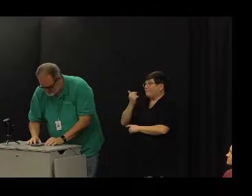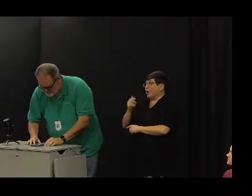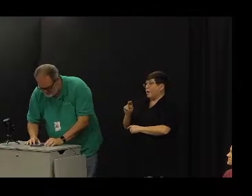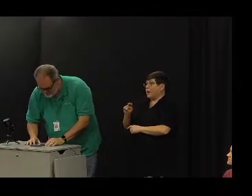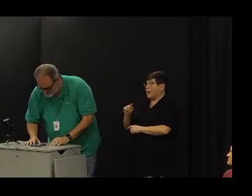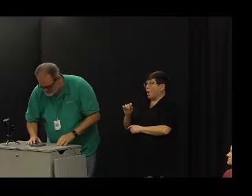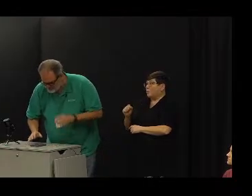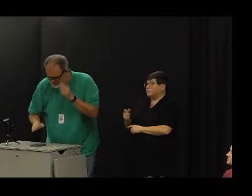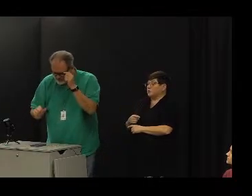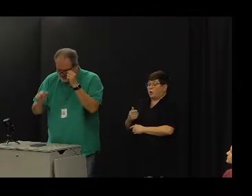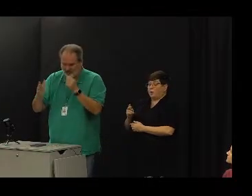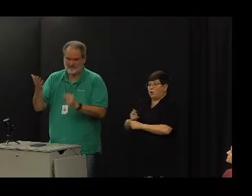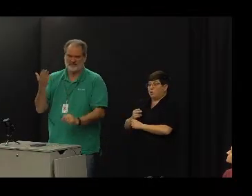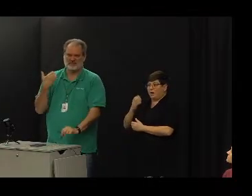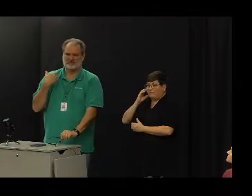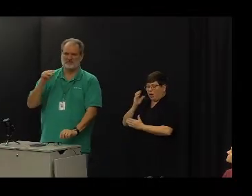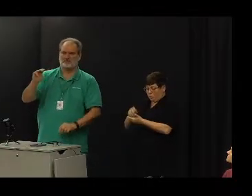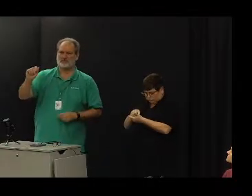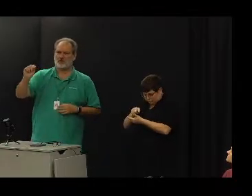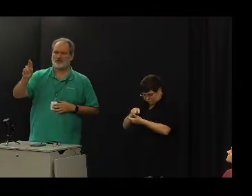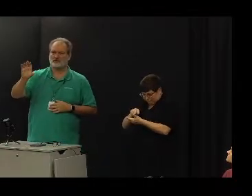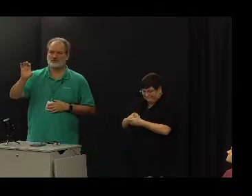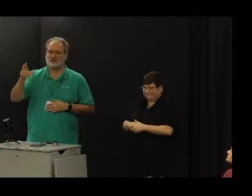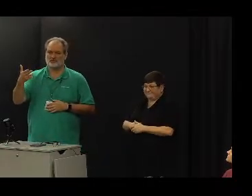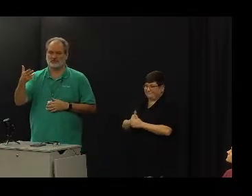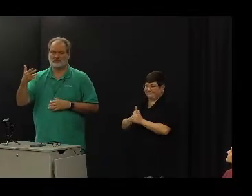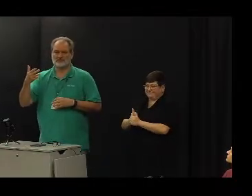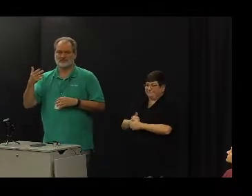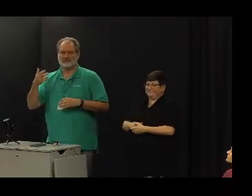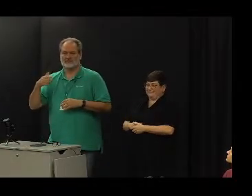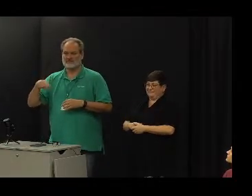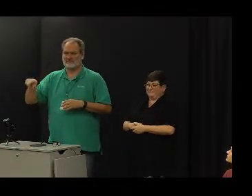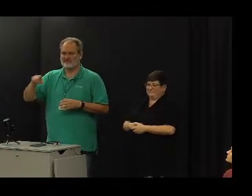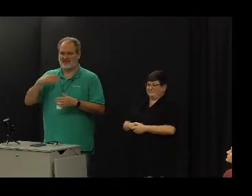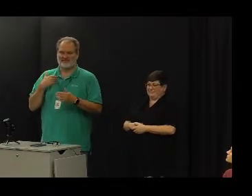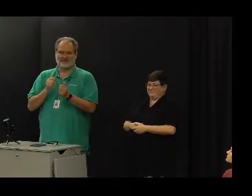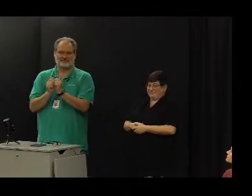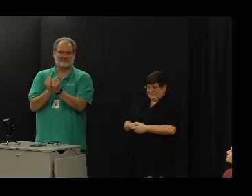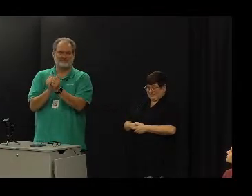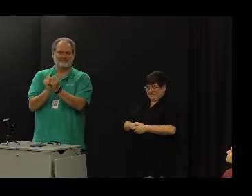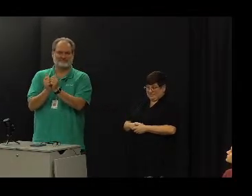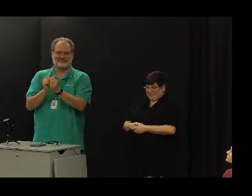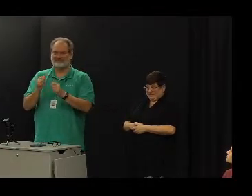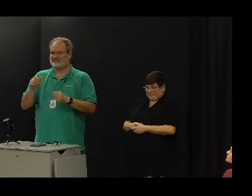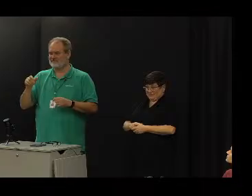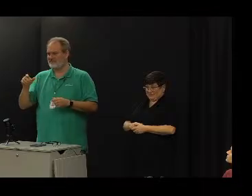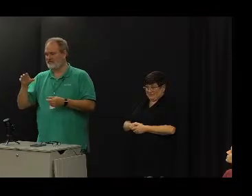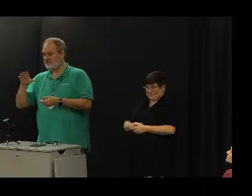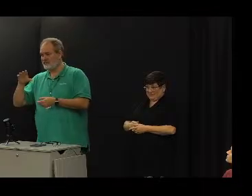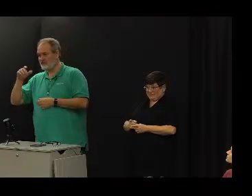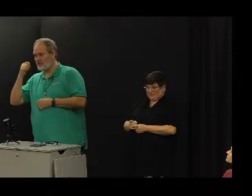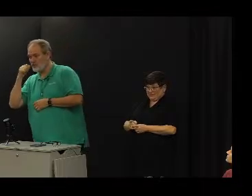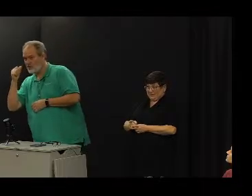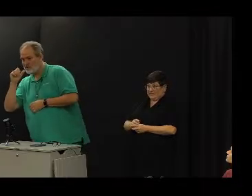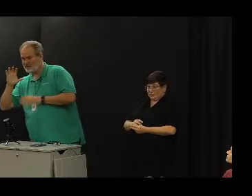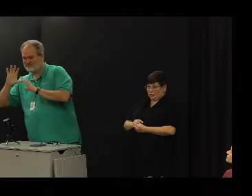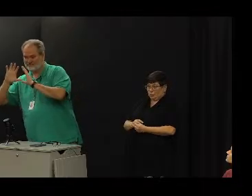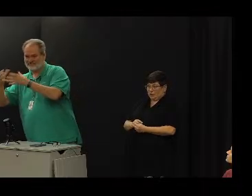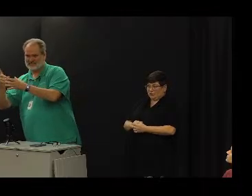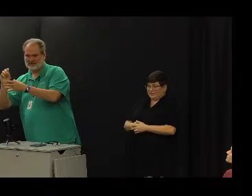just going to use my phone. I've jotted down some points here. Now, back in